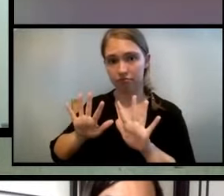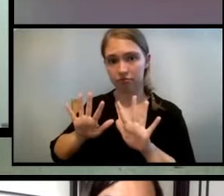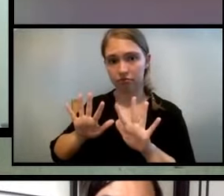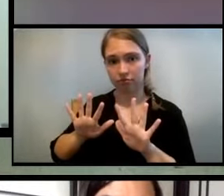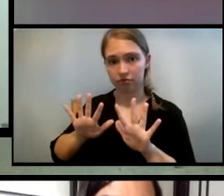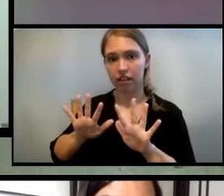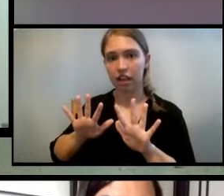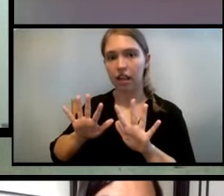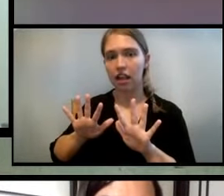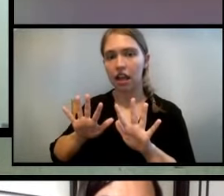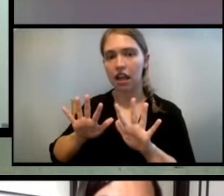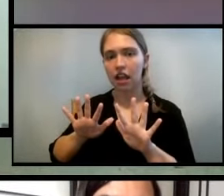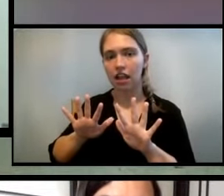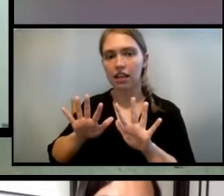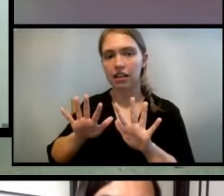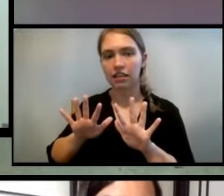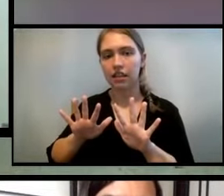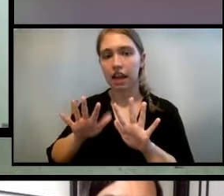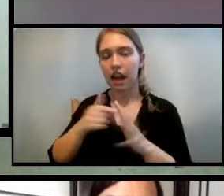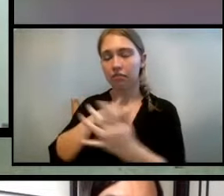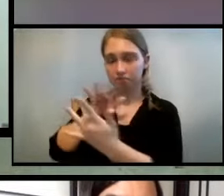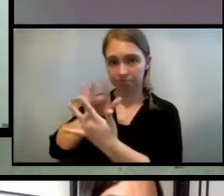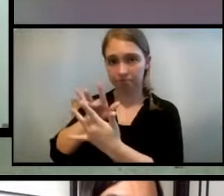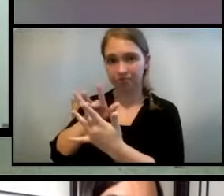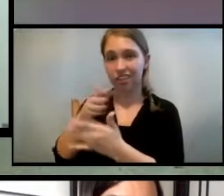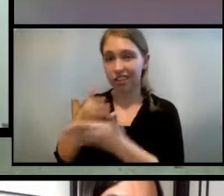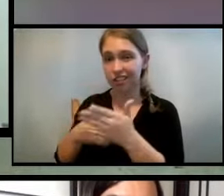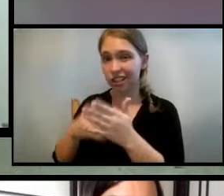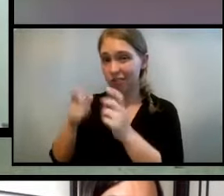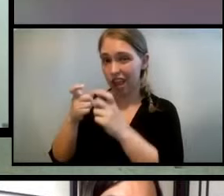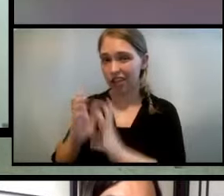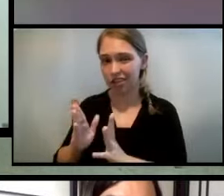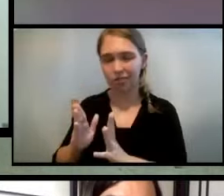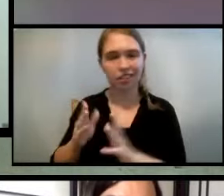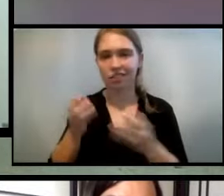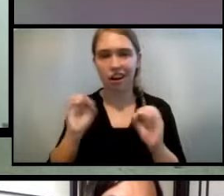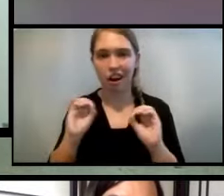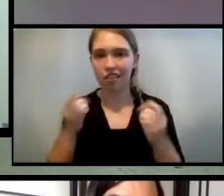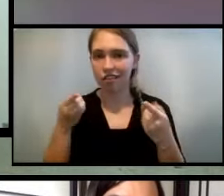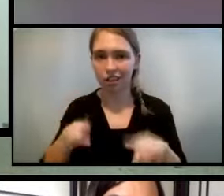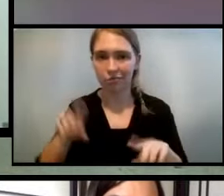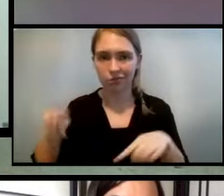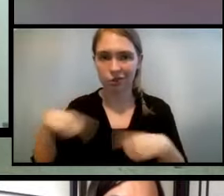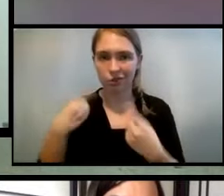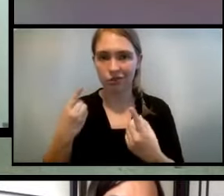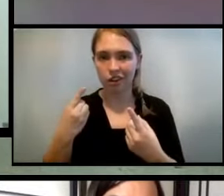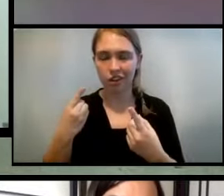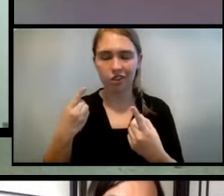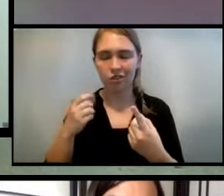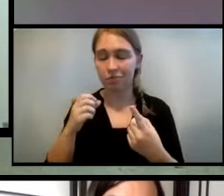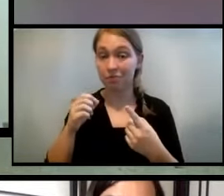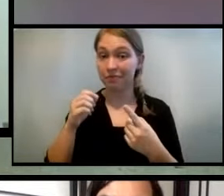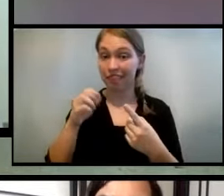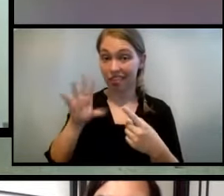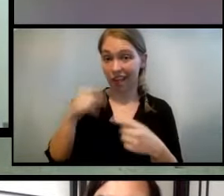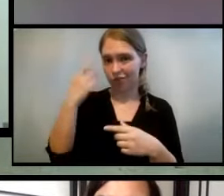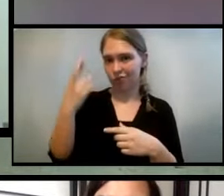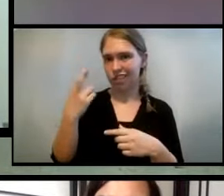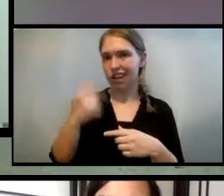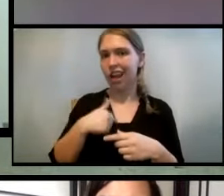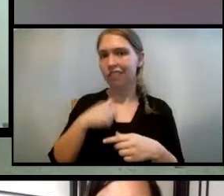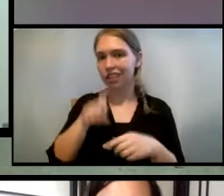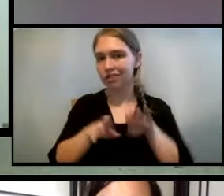got in touch with some publishers, and nothing's really come of it yet. And I've had to sort of put it away a little bit, hopefully come back to